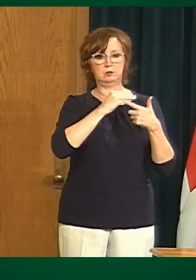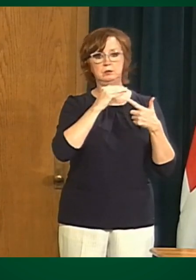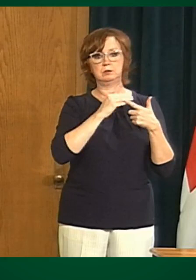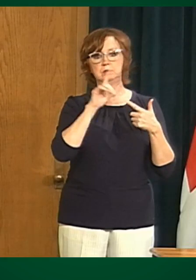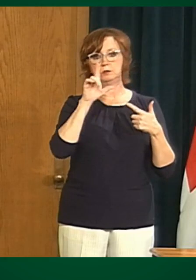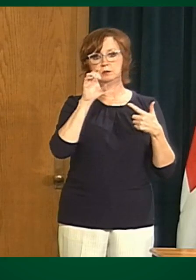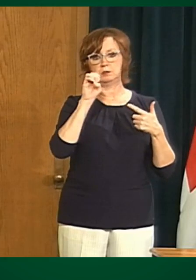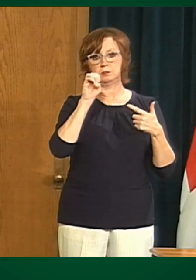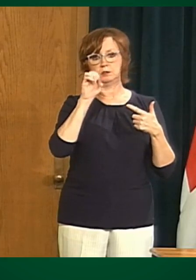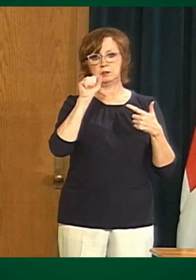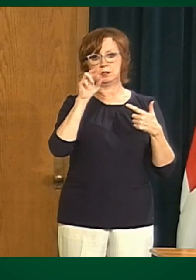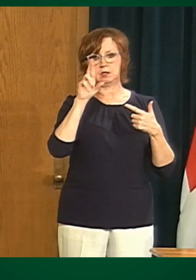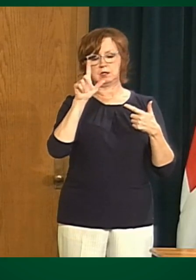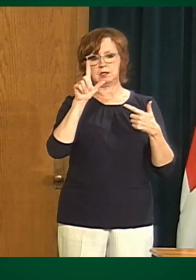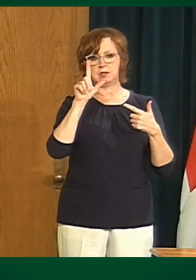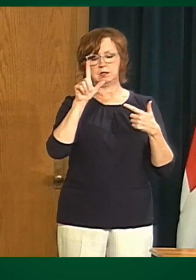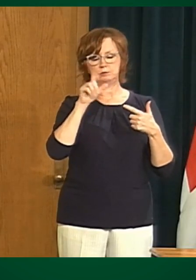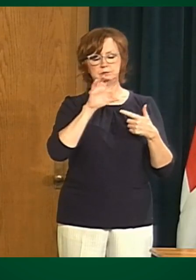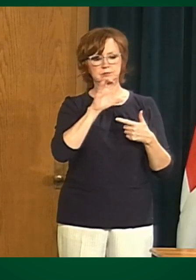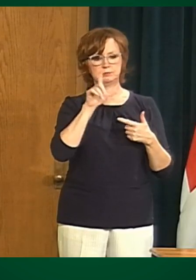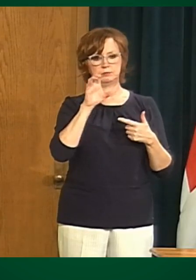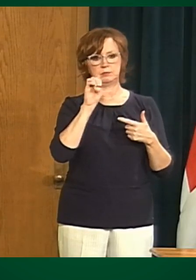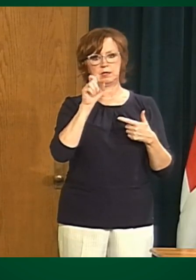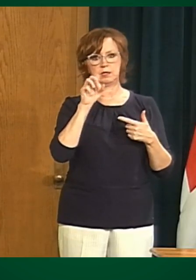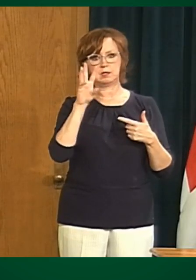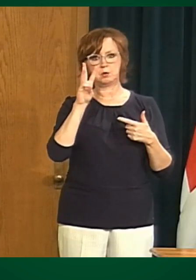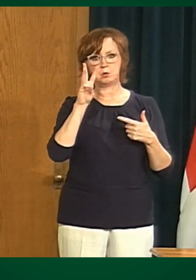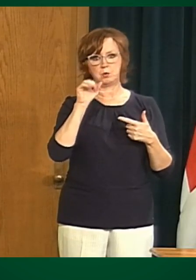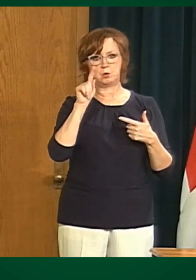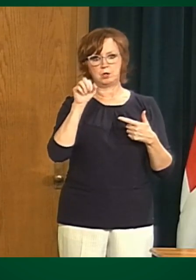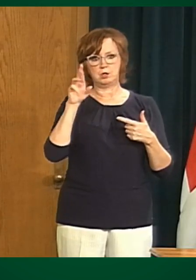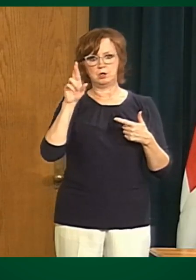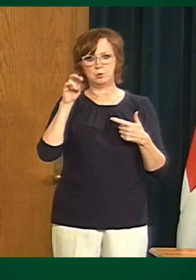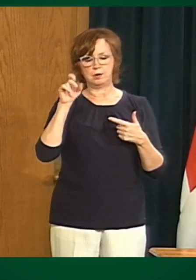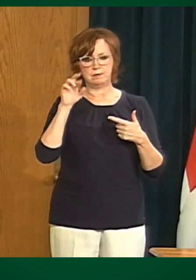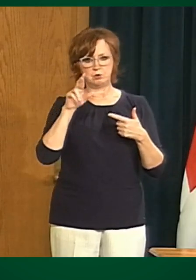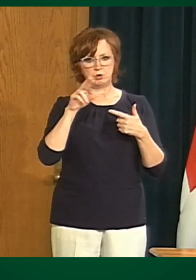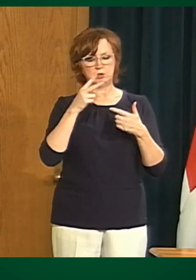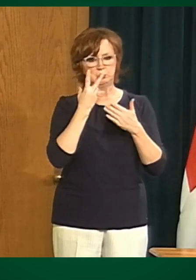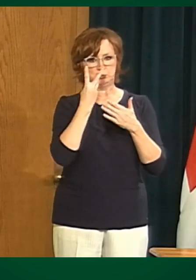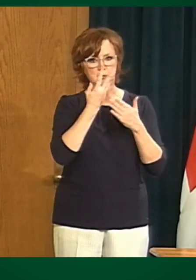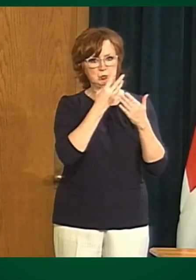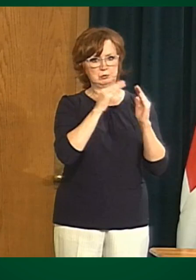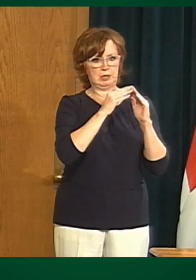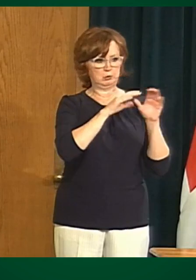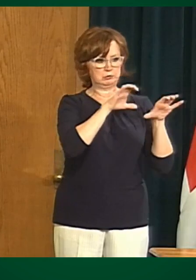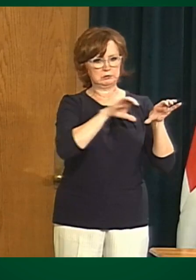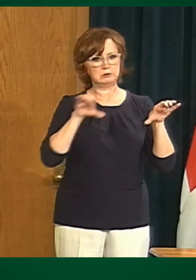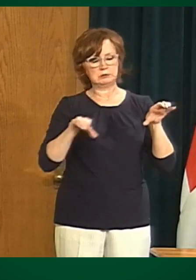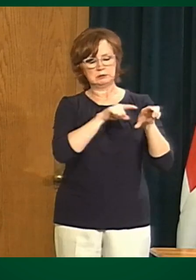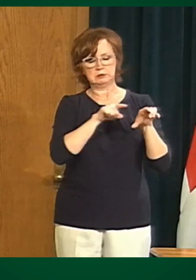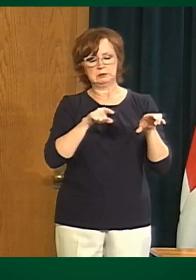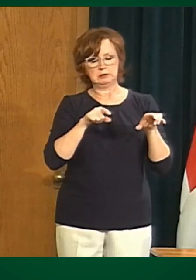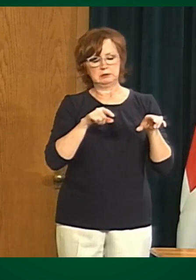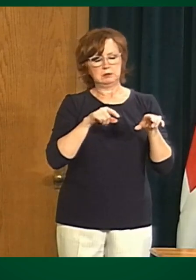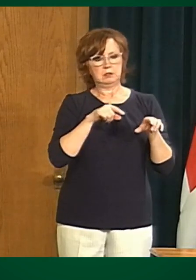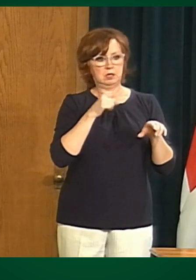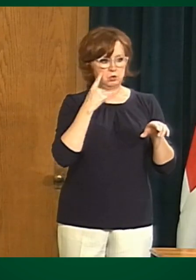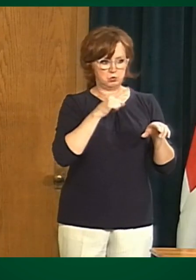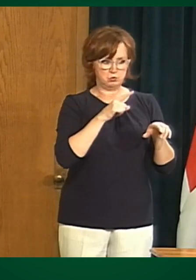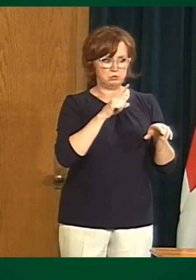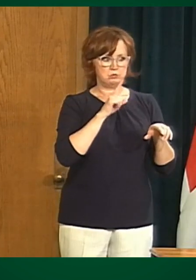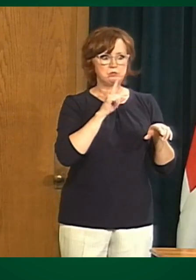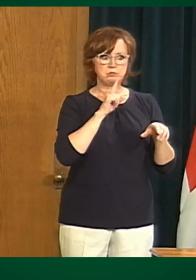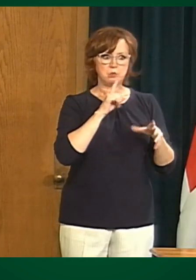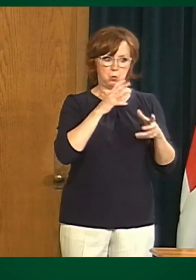out the communities as we work to stop the spread of the virus. We are committed to continue to